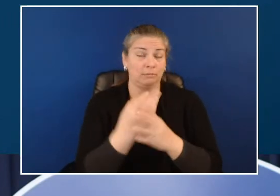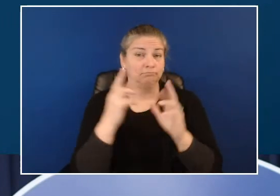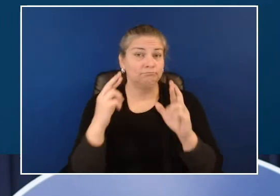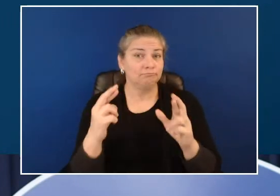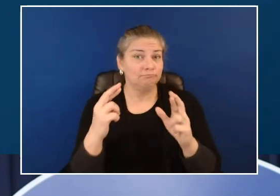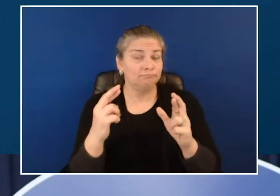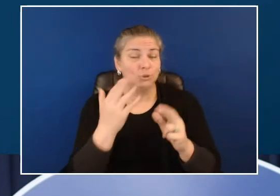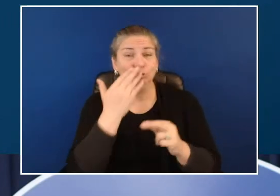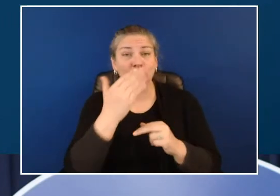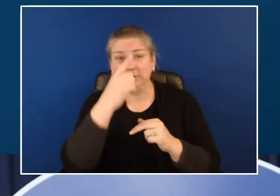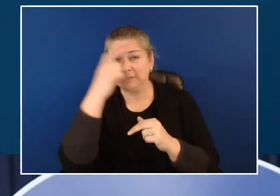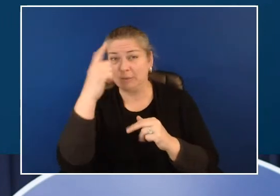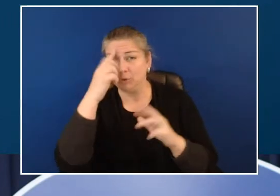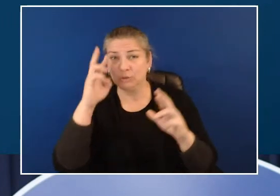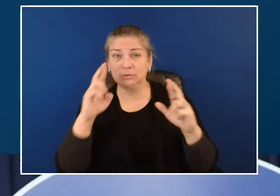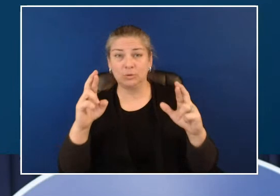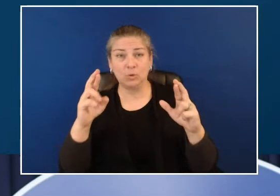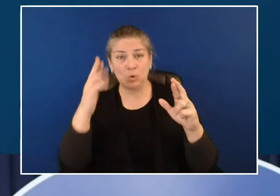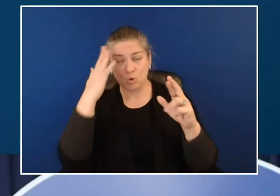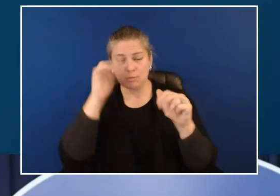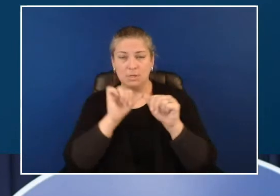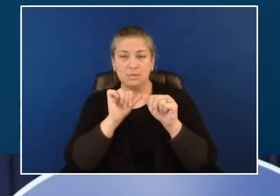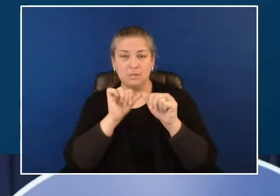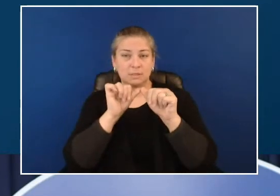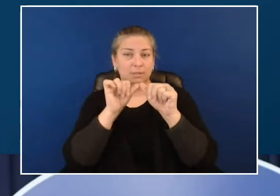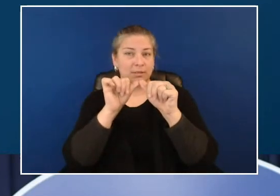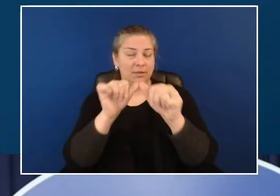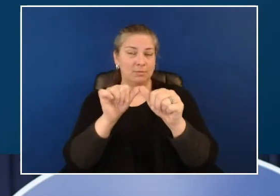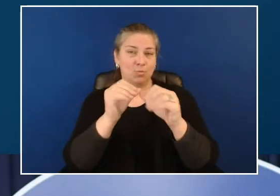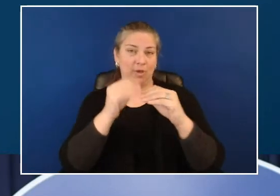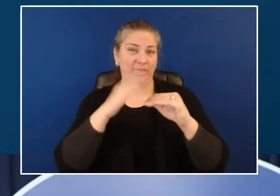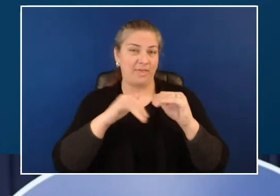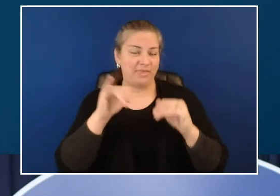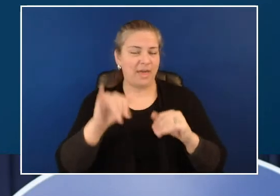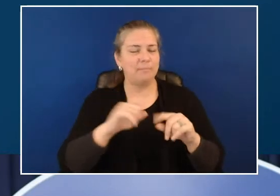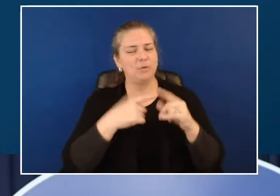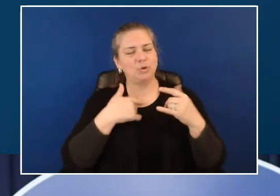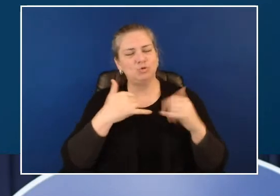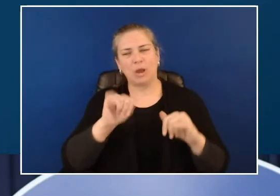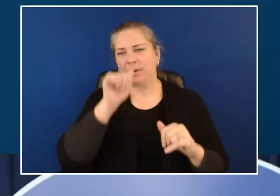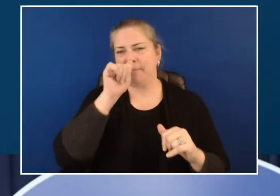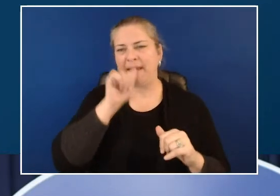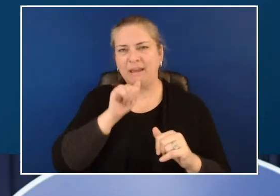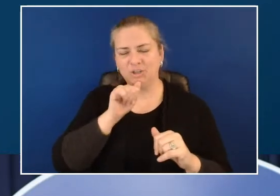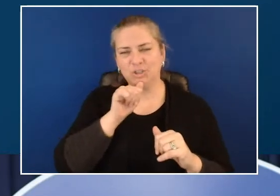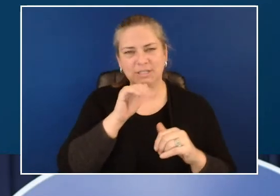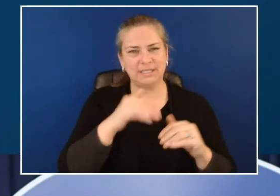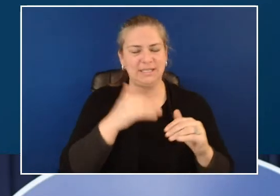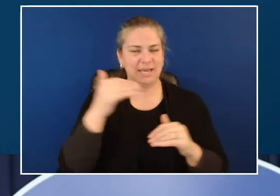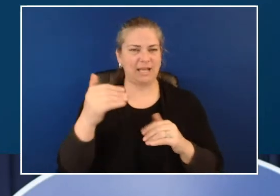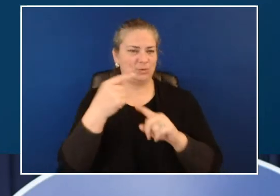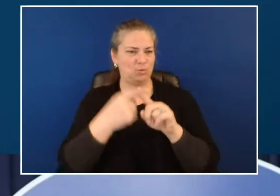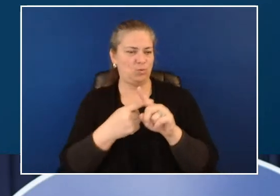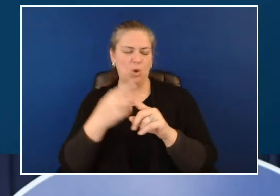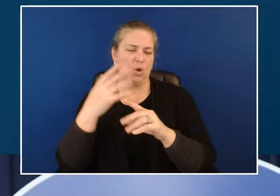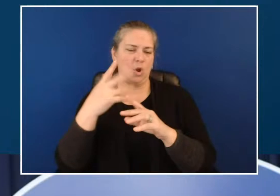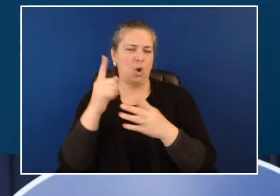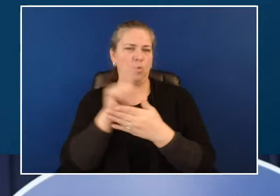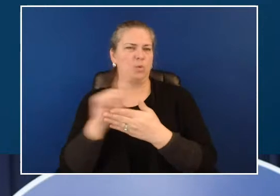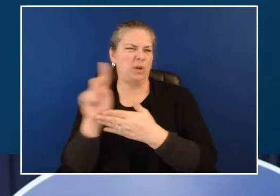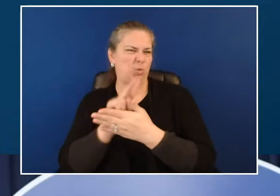we certainly hope it holds for longer than that. But trying to be patient just in the next couple weeks to where you don't end